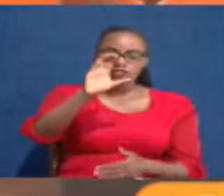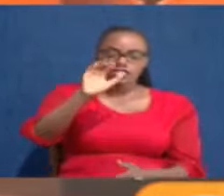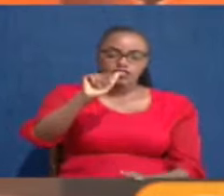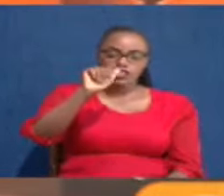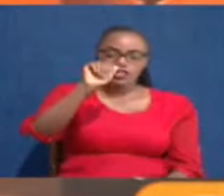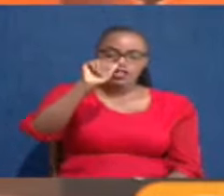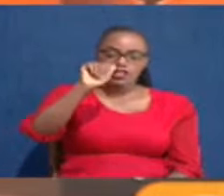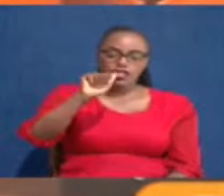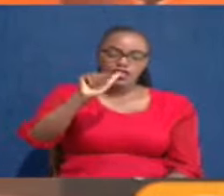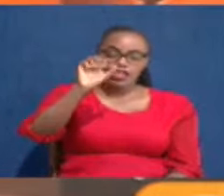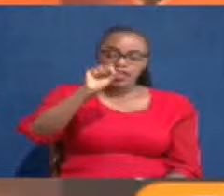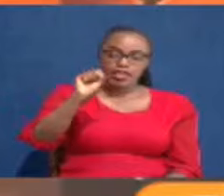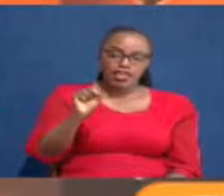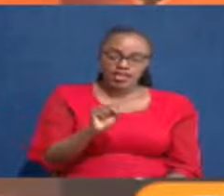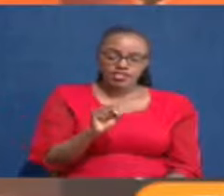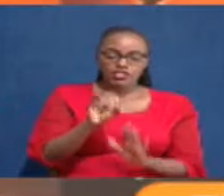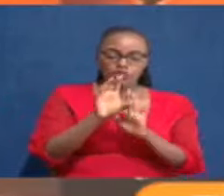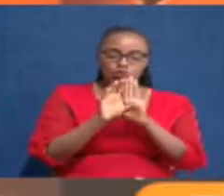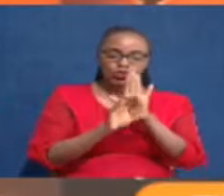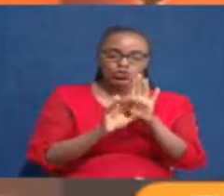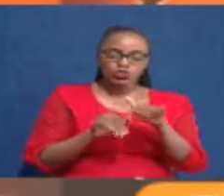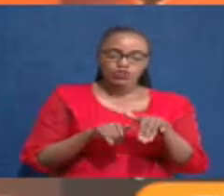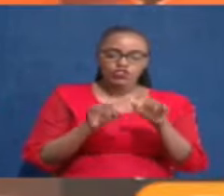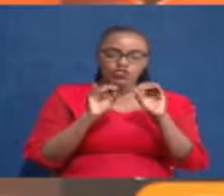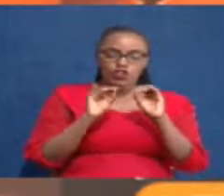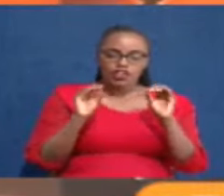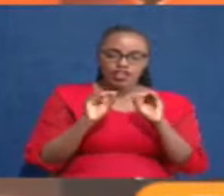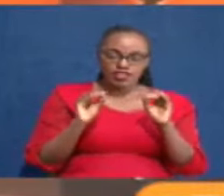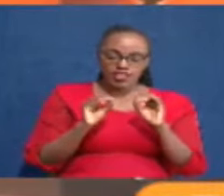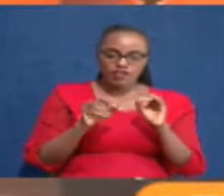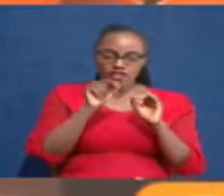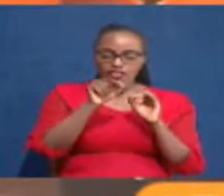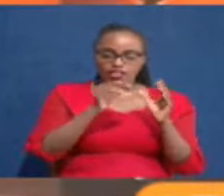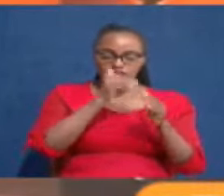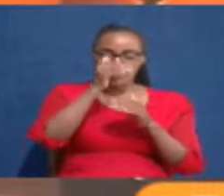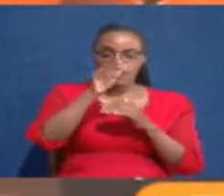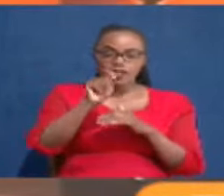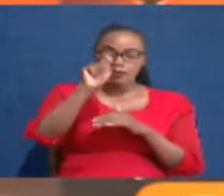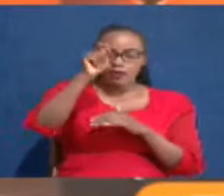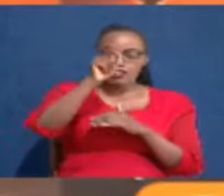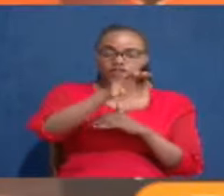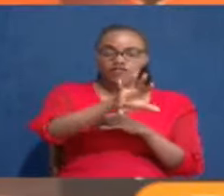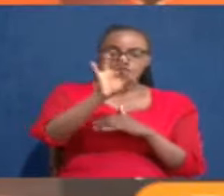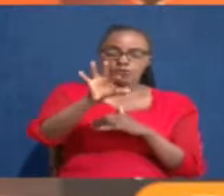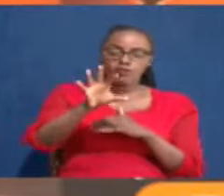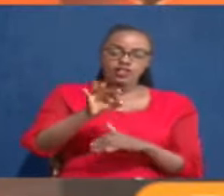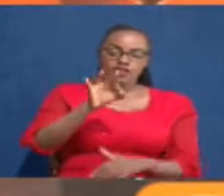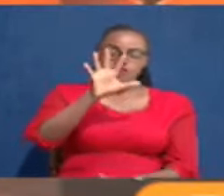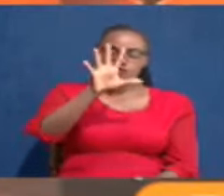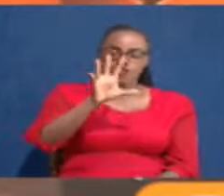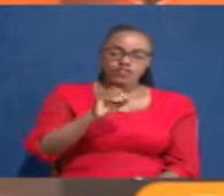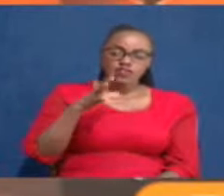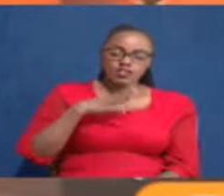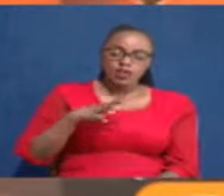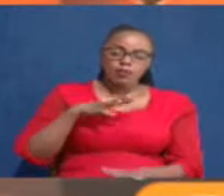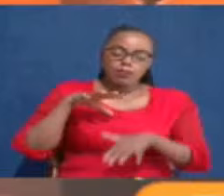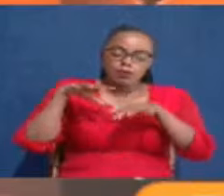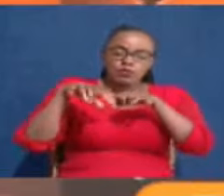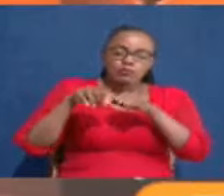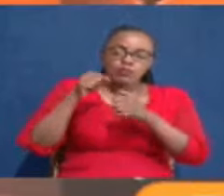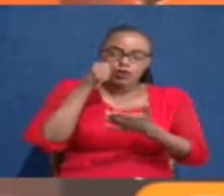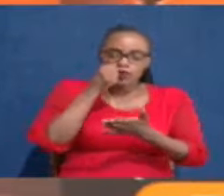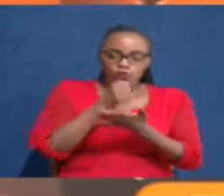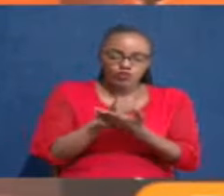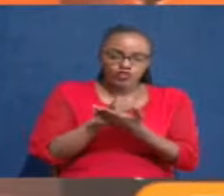Administrative Secretary unconstitutional. This after the president had nominated 50 persons to occupy that